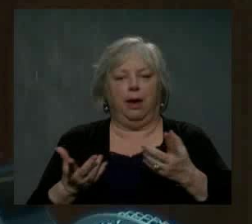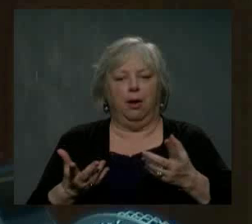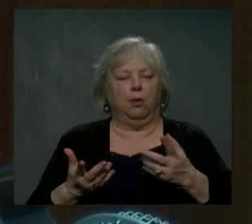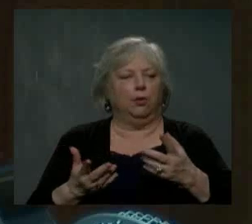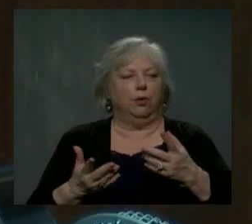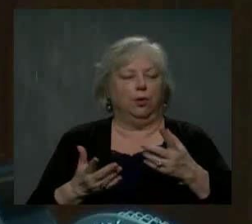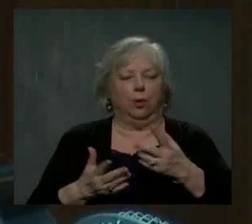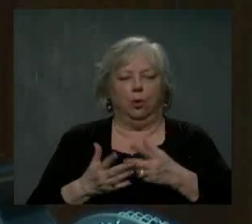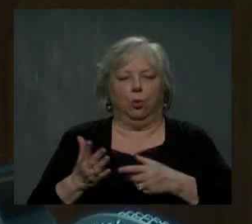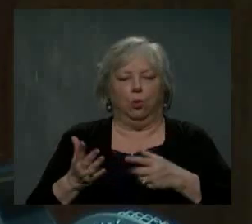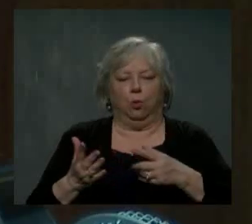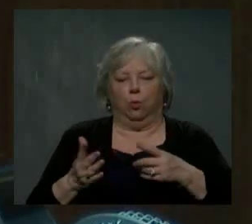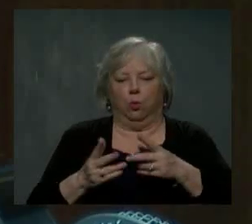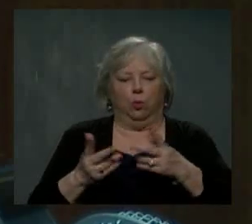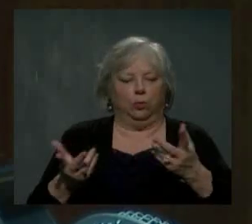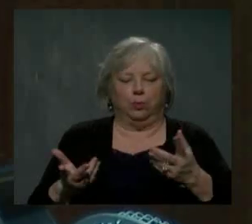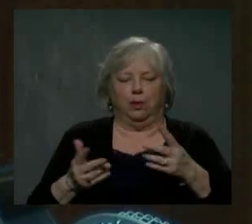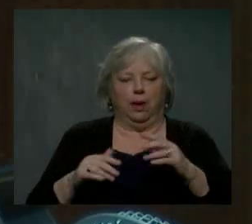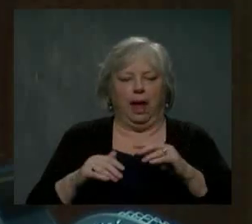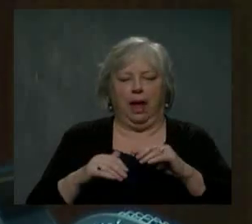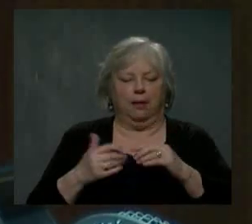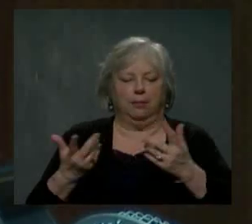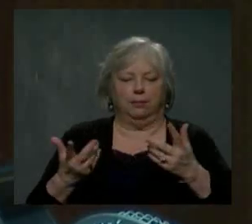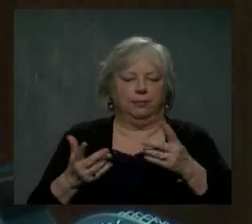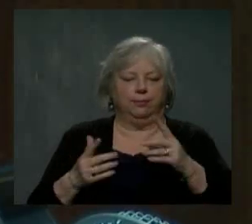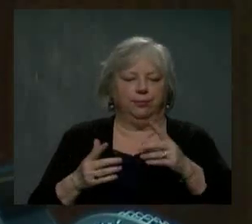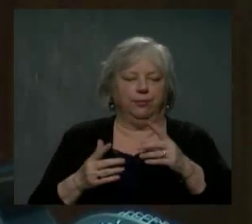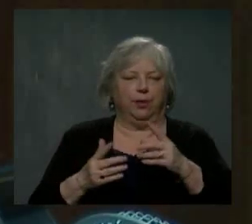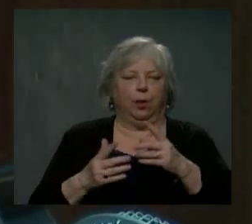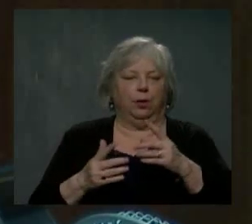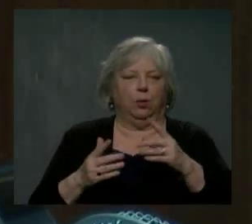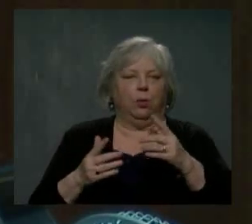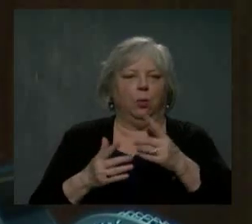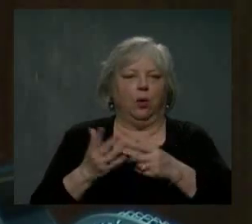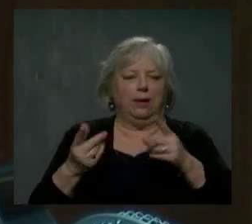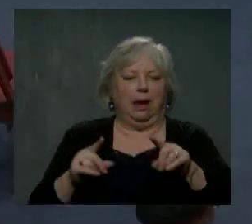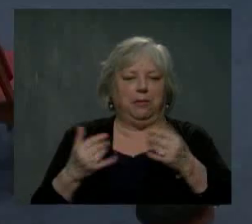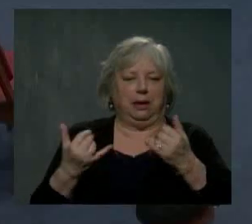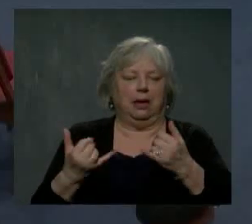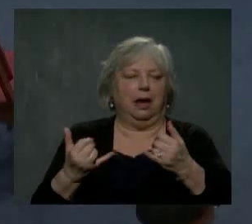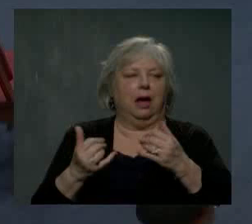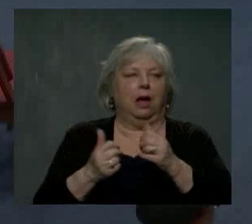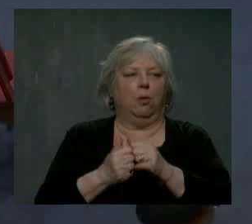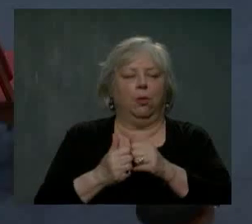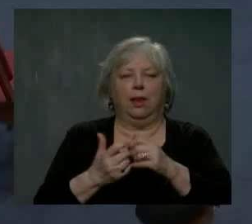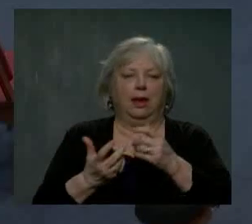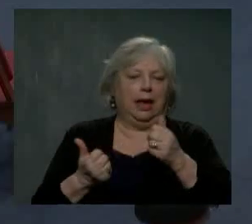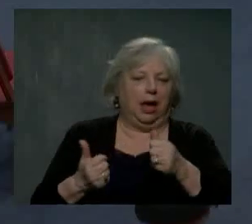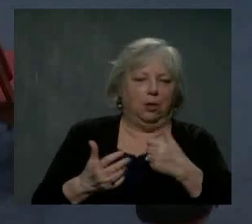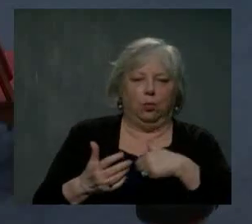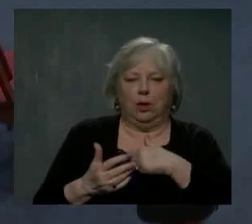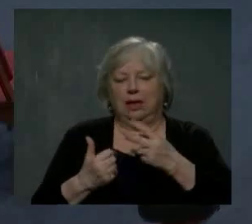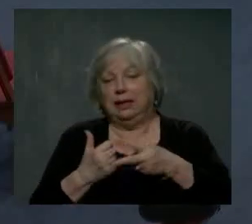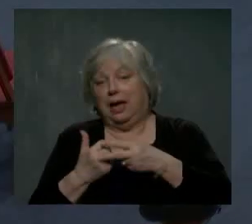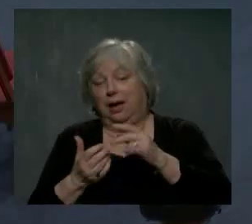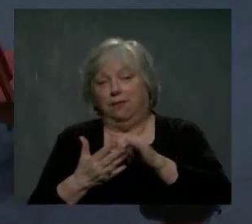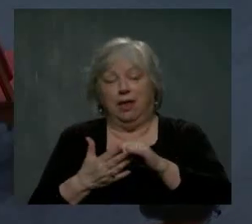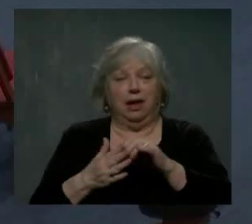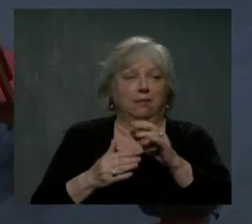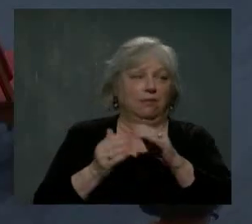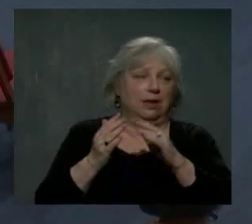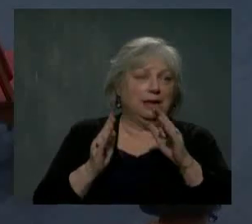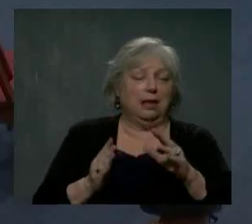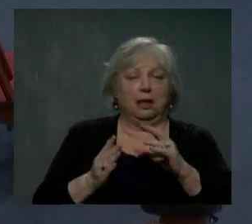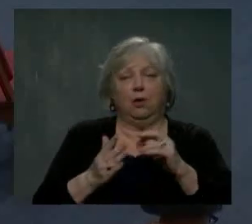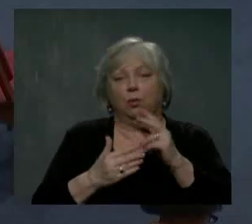are with trying to save that program or that facility so that the viewing audience will know and